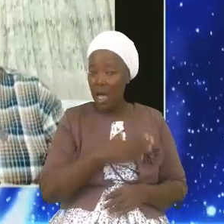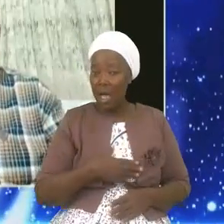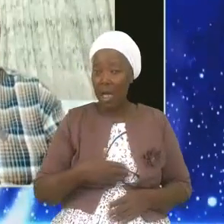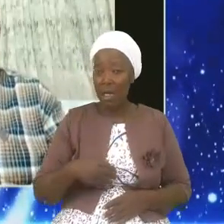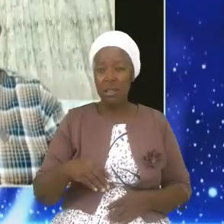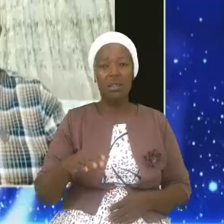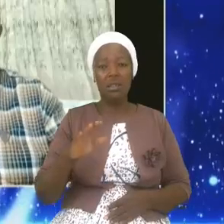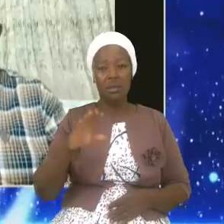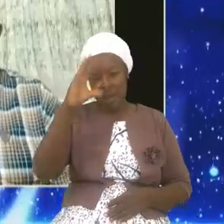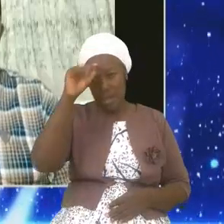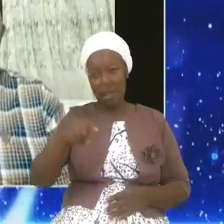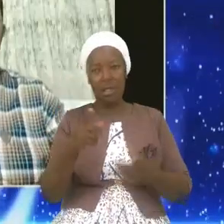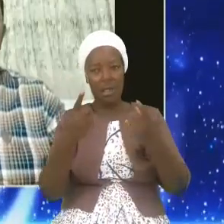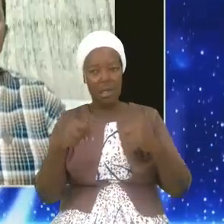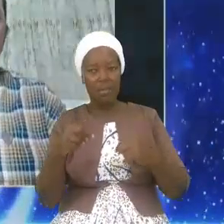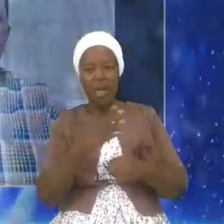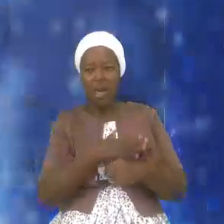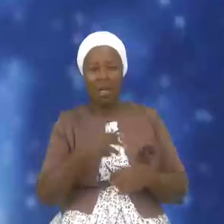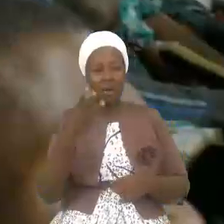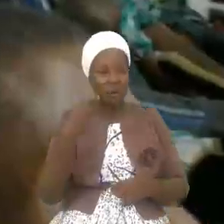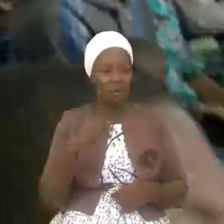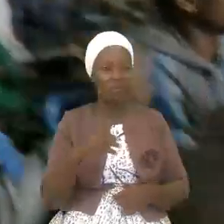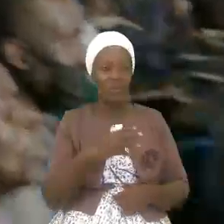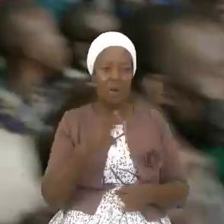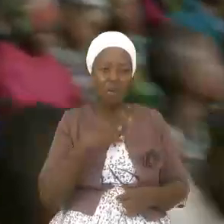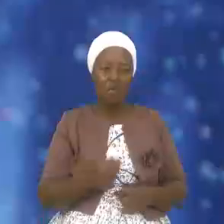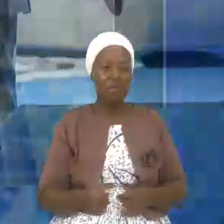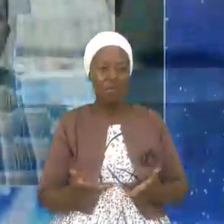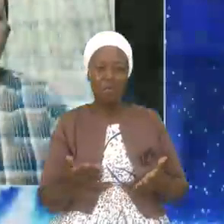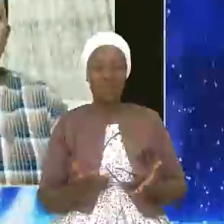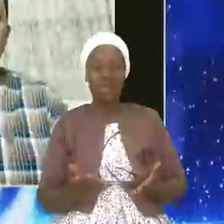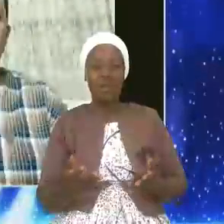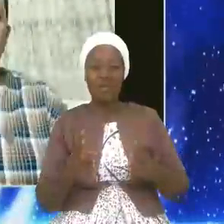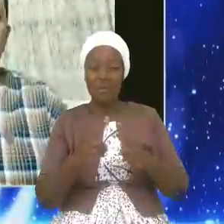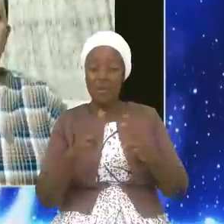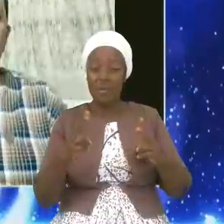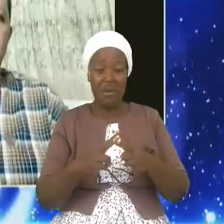light. I said you become light. Amen.